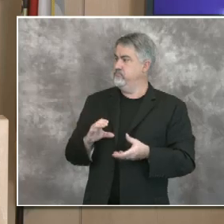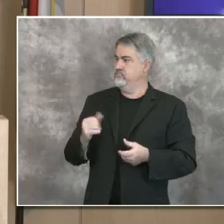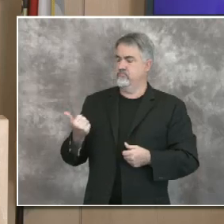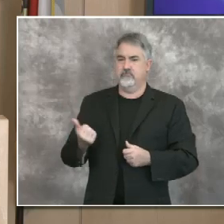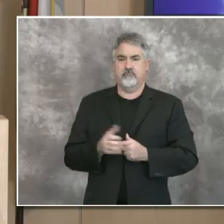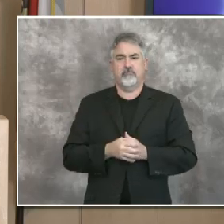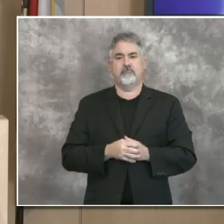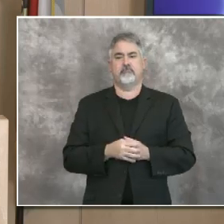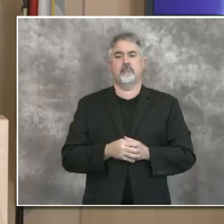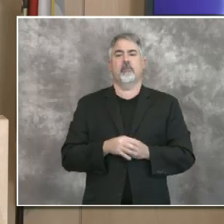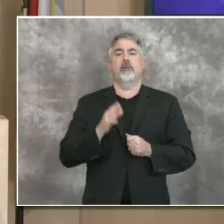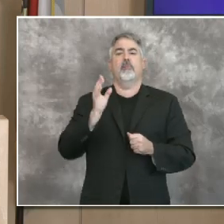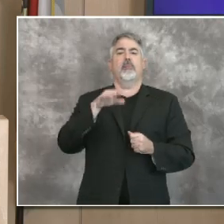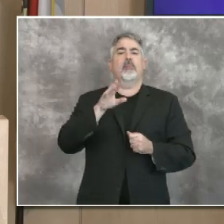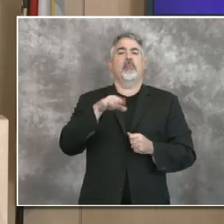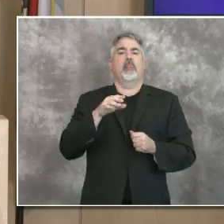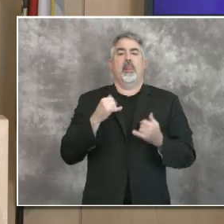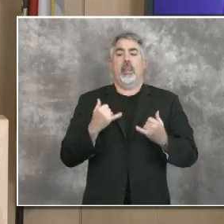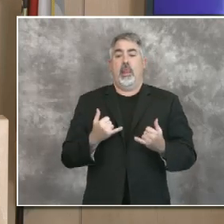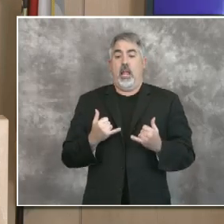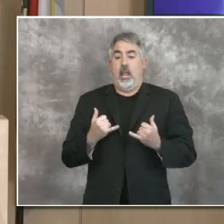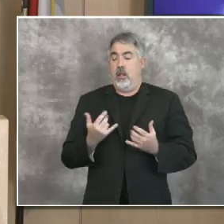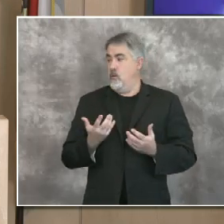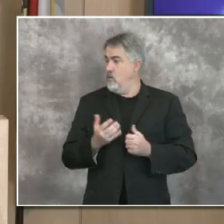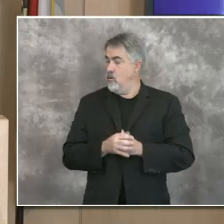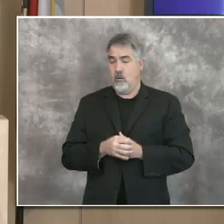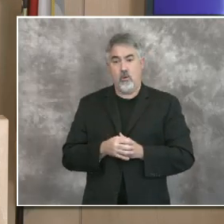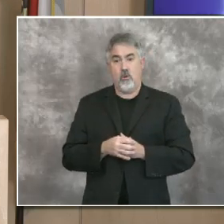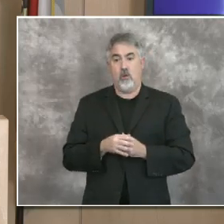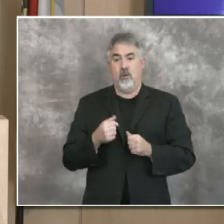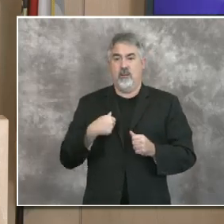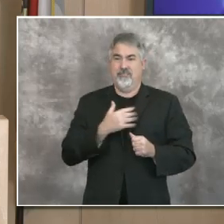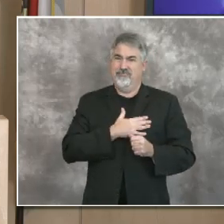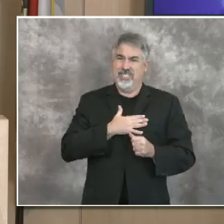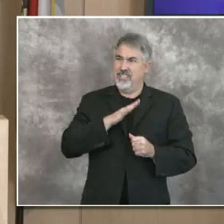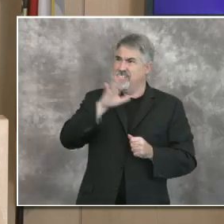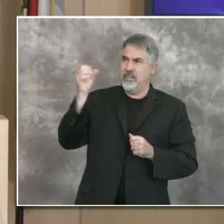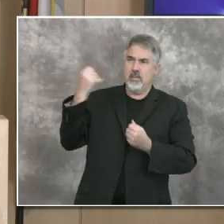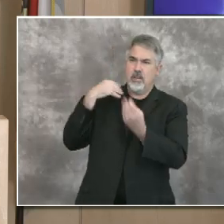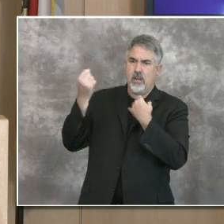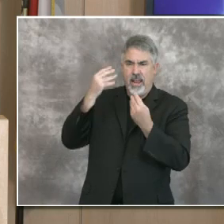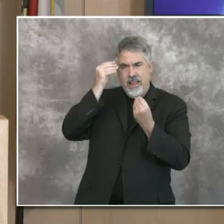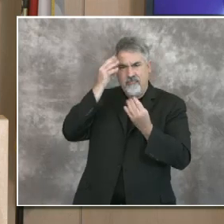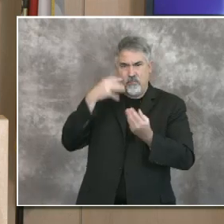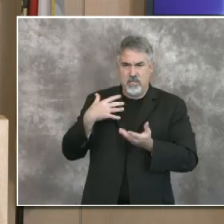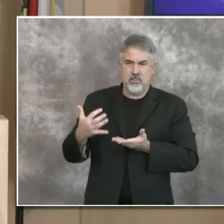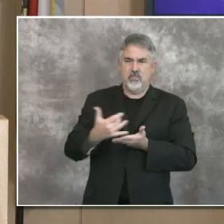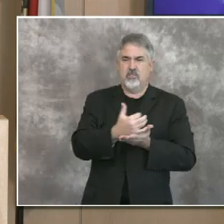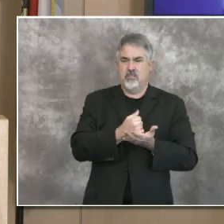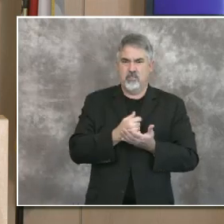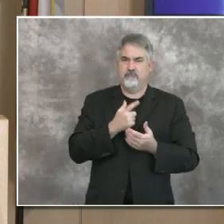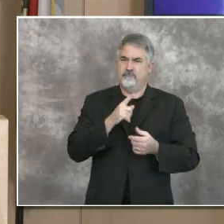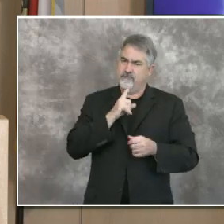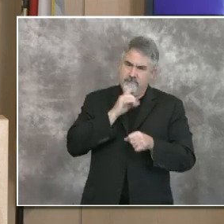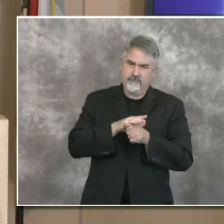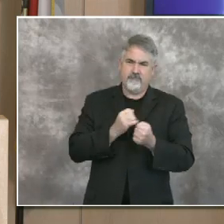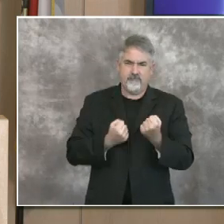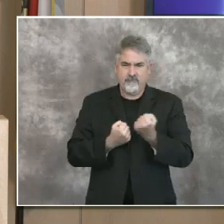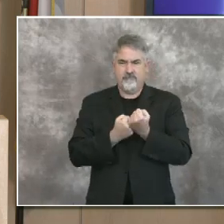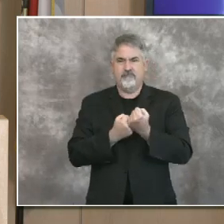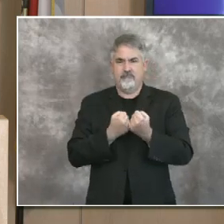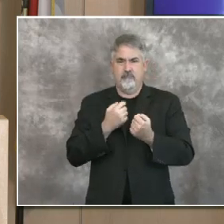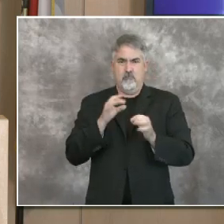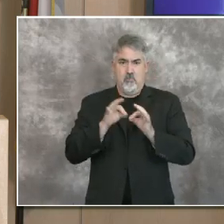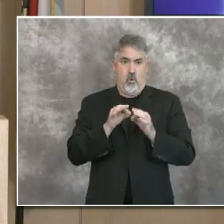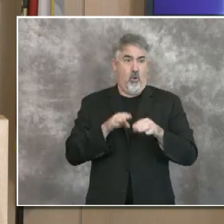Diego County to reopen businesses. And I appreciate their pledges to reopen safely. And they've all included that in